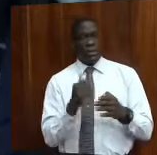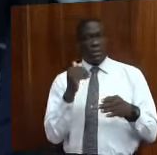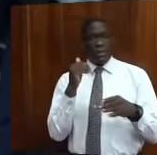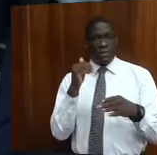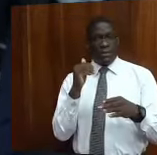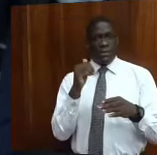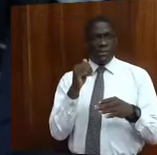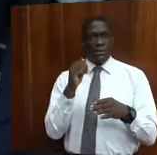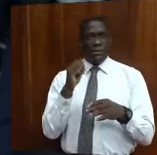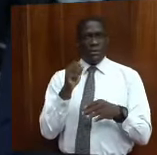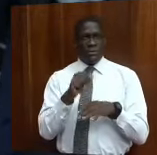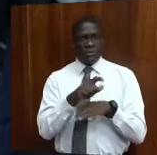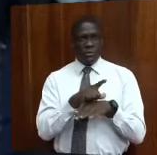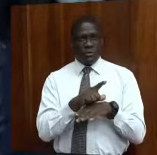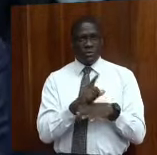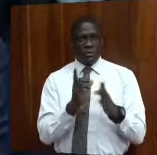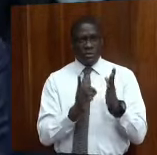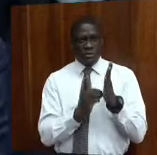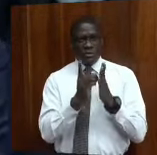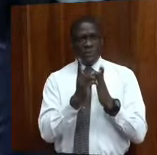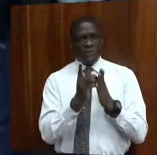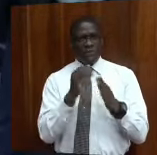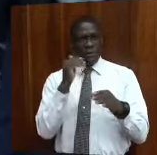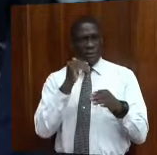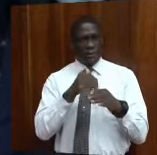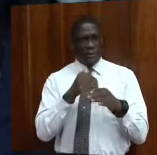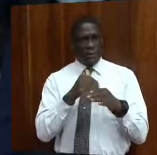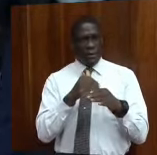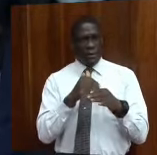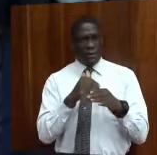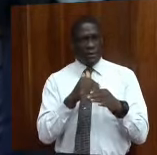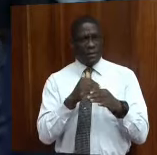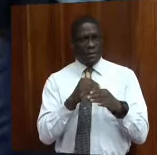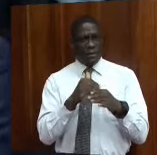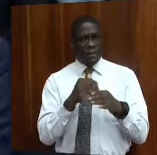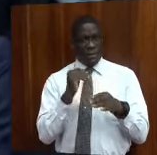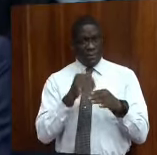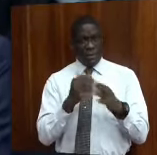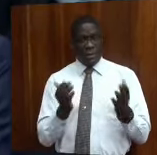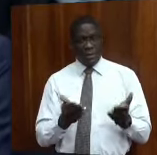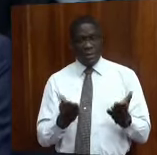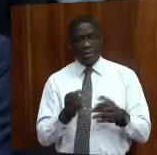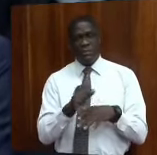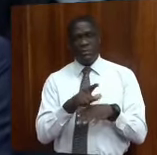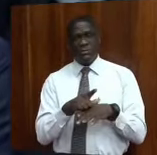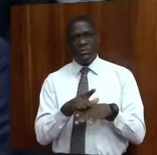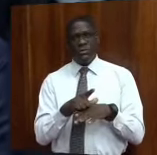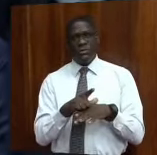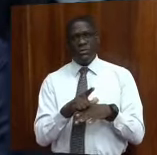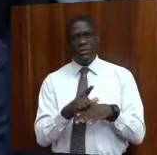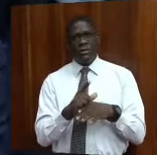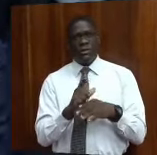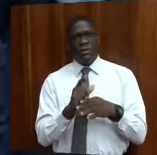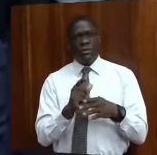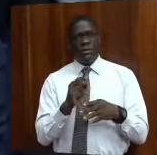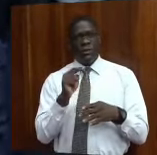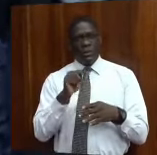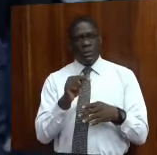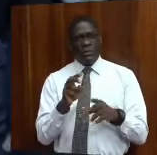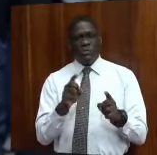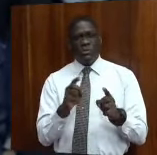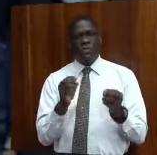in facilitating development and low-cost funding to micro, small, and medium-sized businesses, individuals, and other